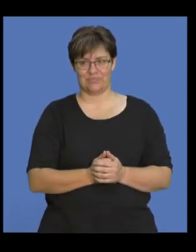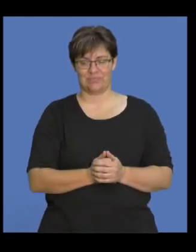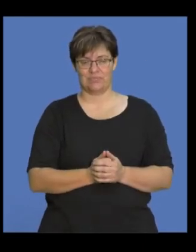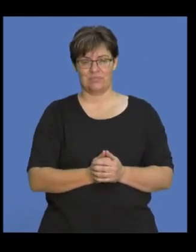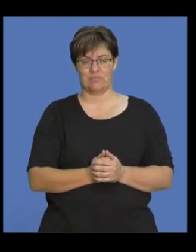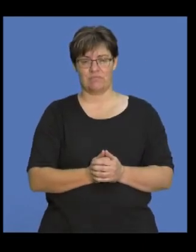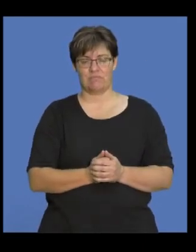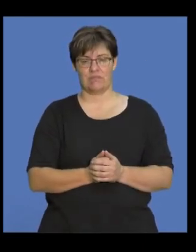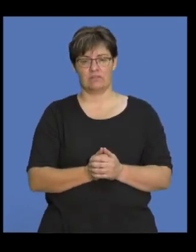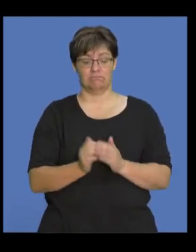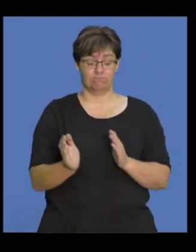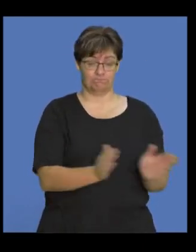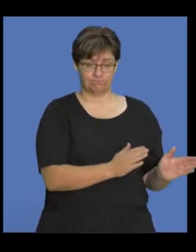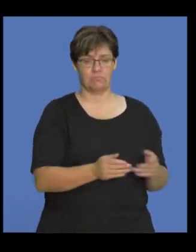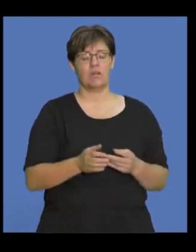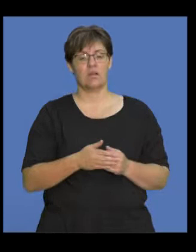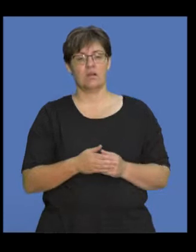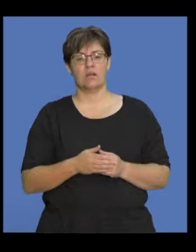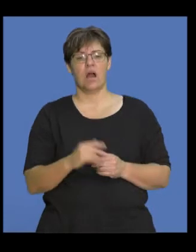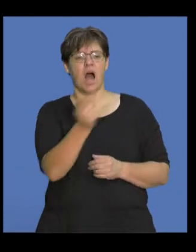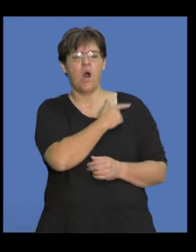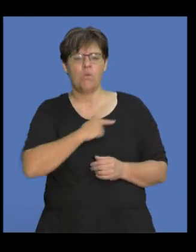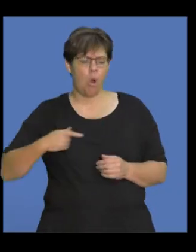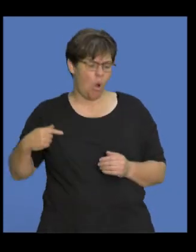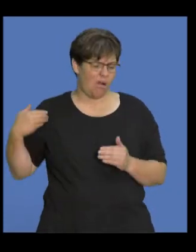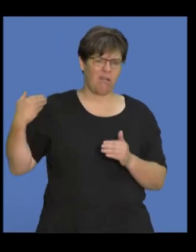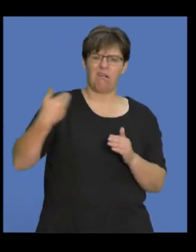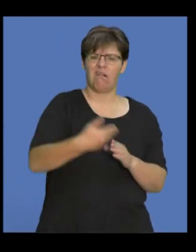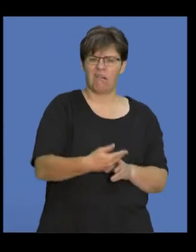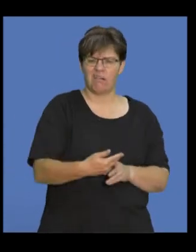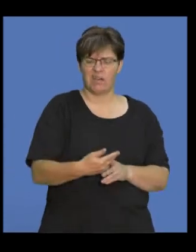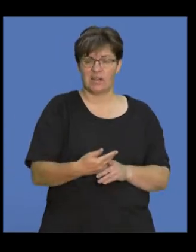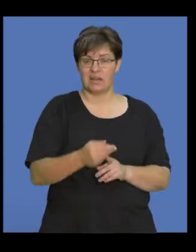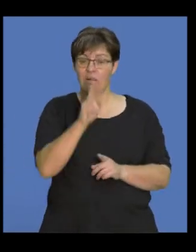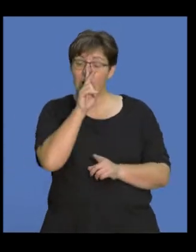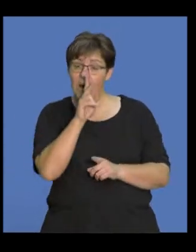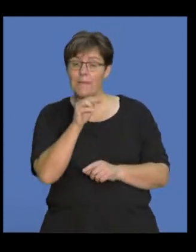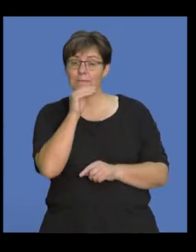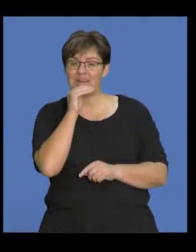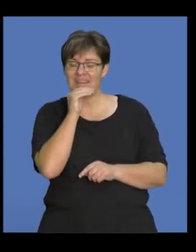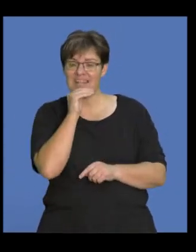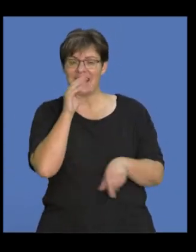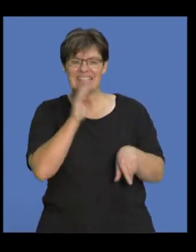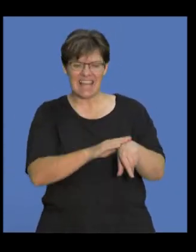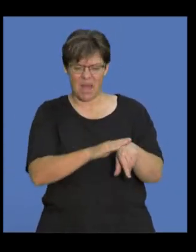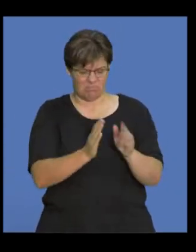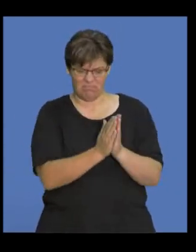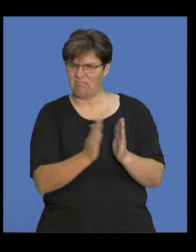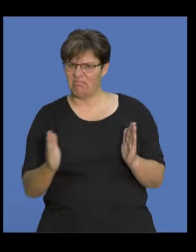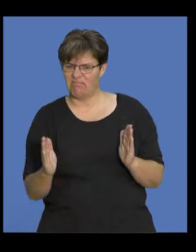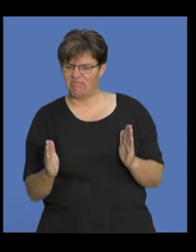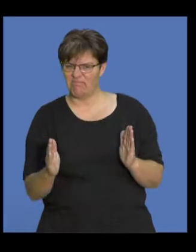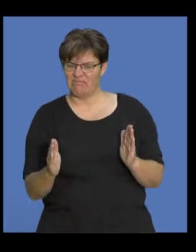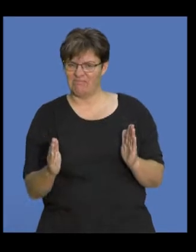Another question now is, how long will it take? So we look at what does how long mean. How long will mean